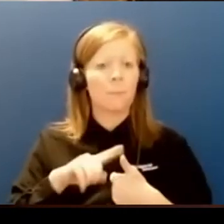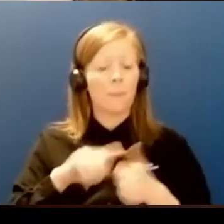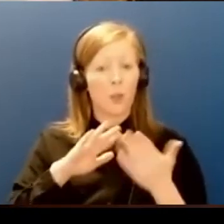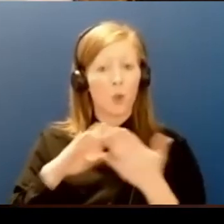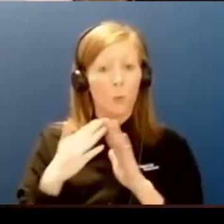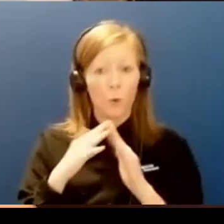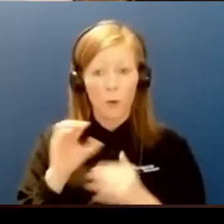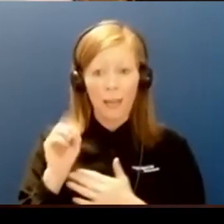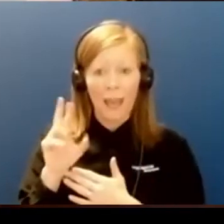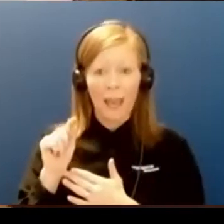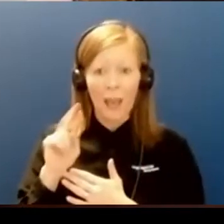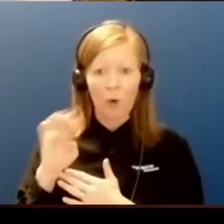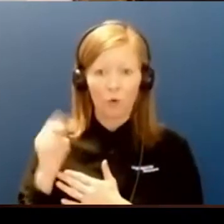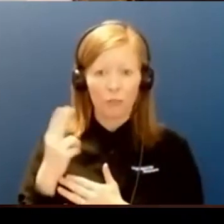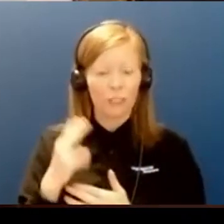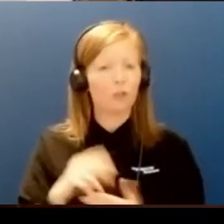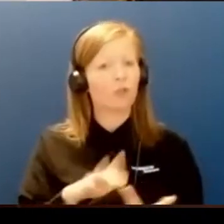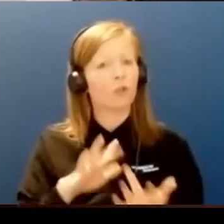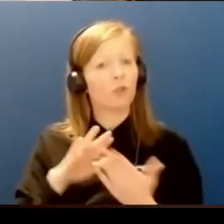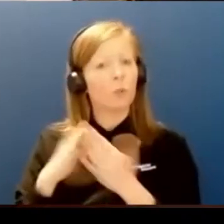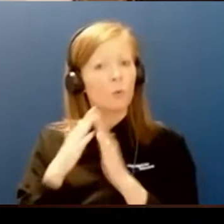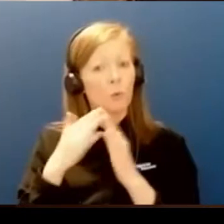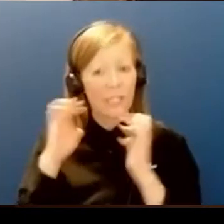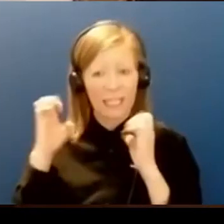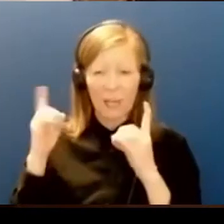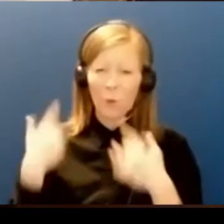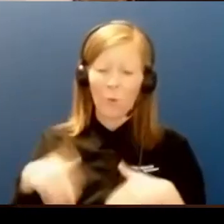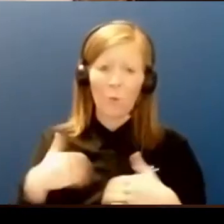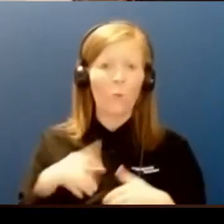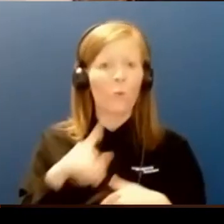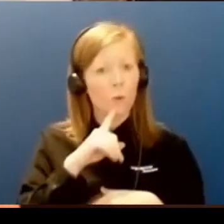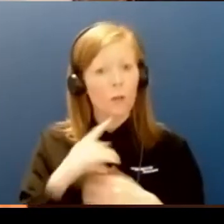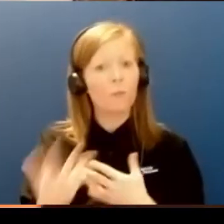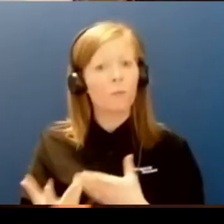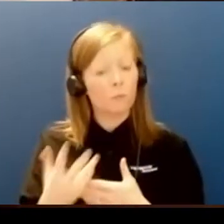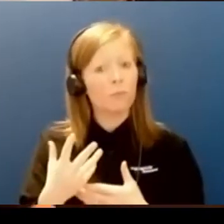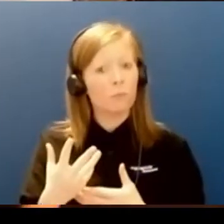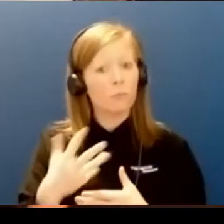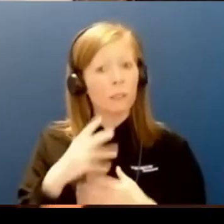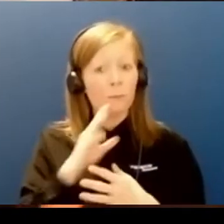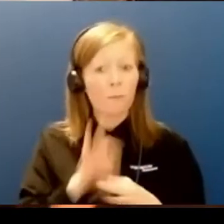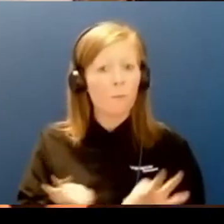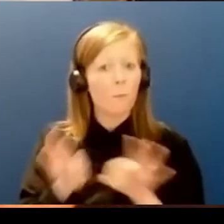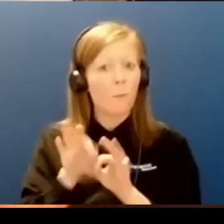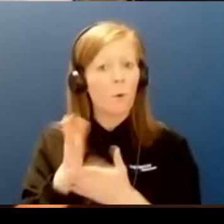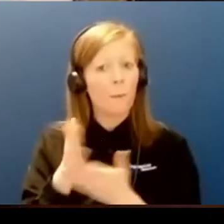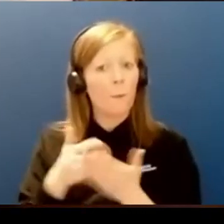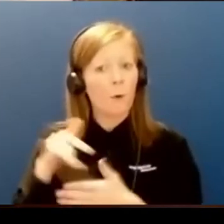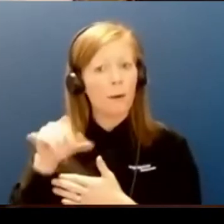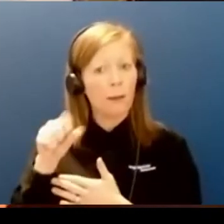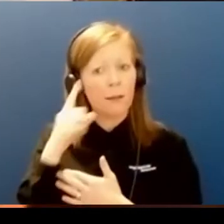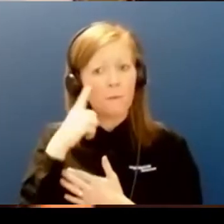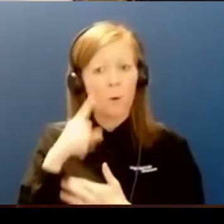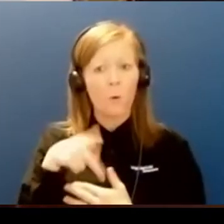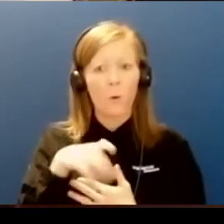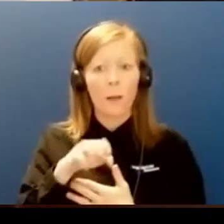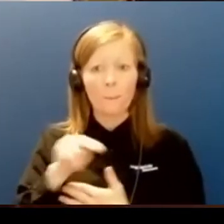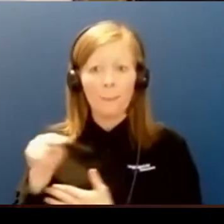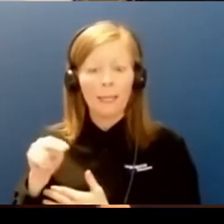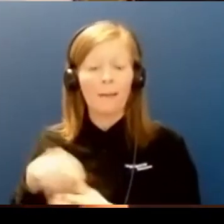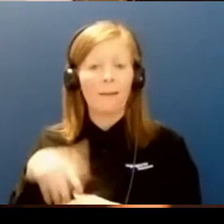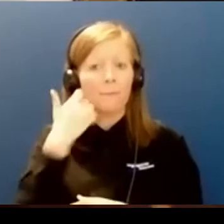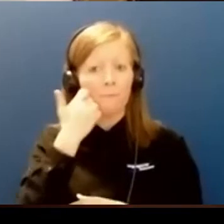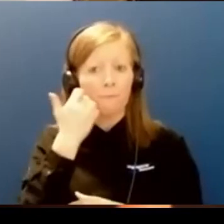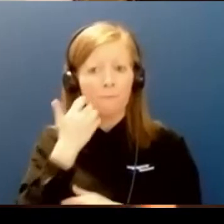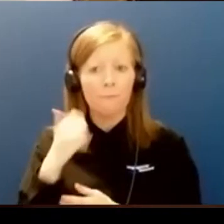education has been such an important part of Penn Dental Medicine, yet we've not been able to get to the health fairs, to the